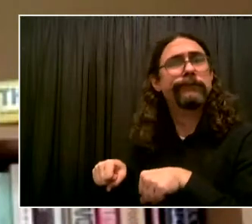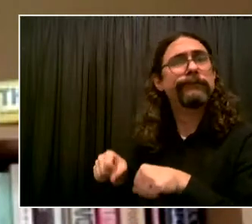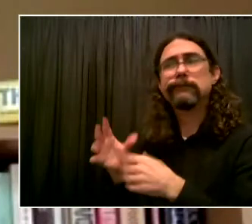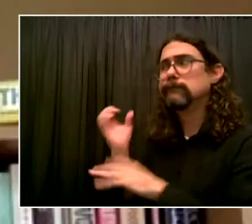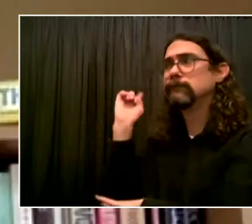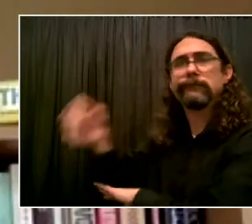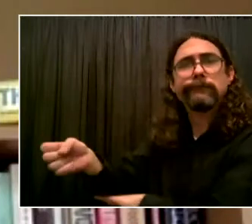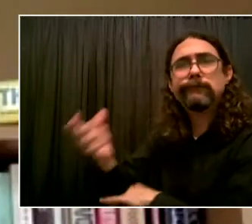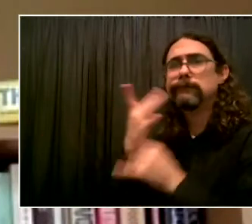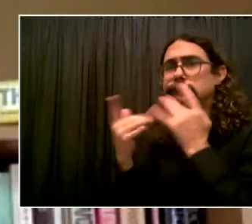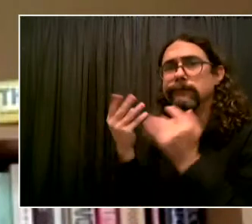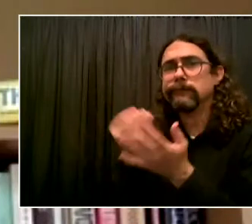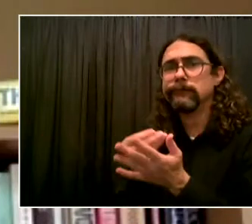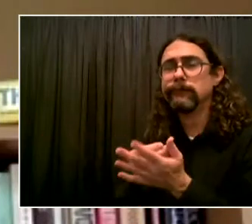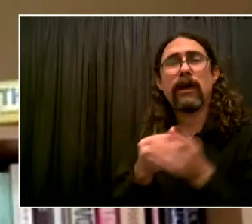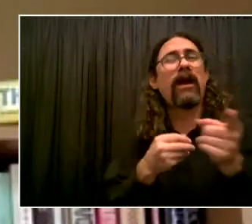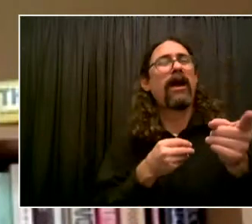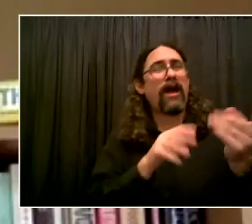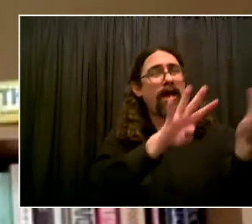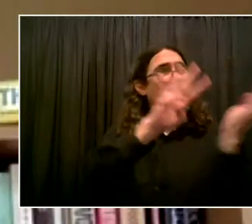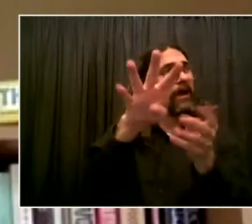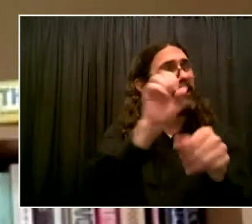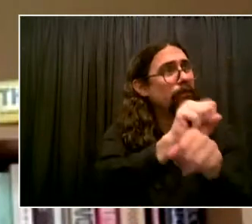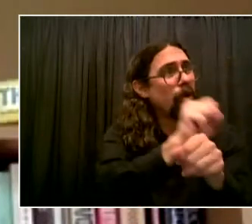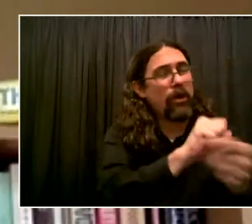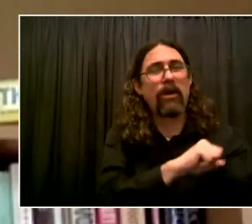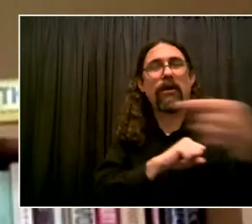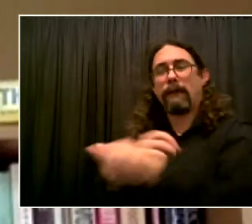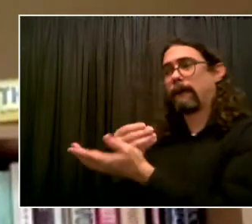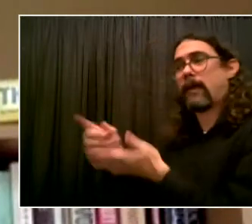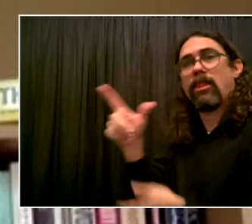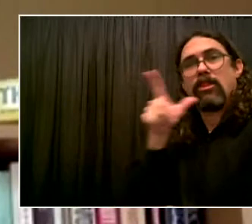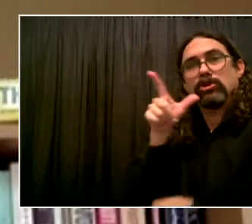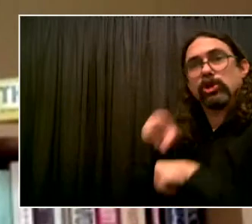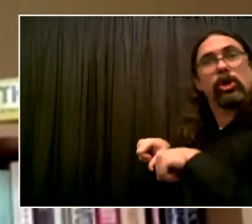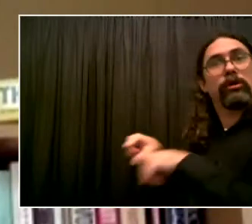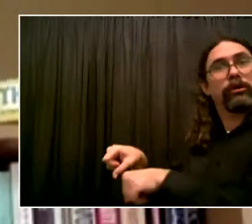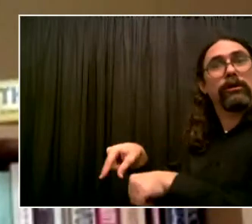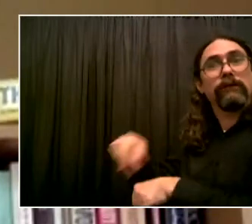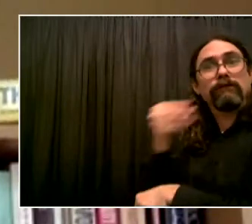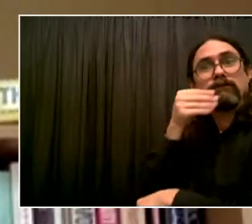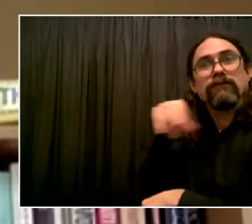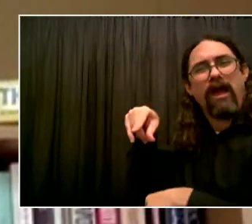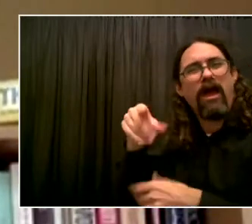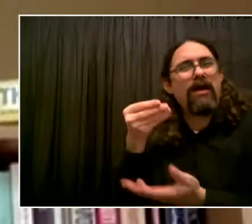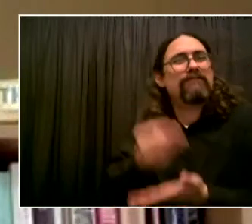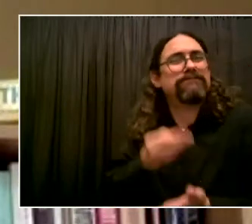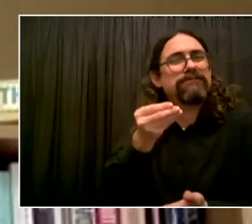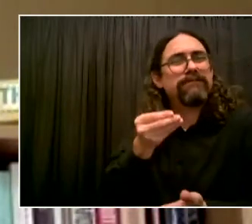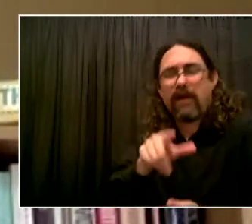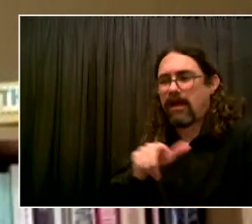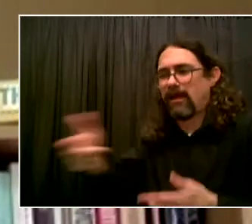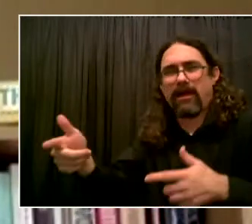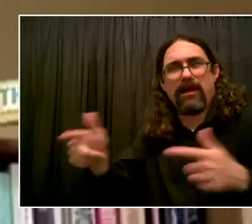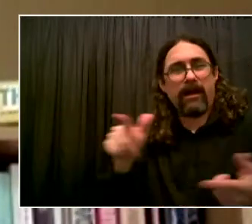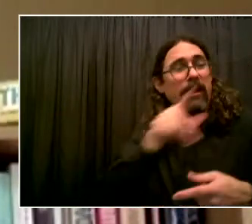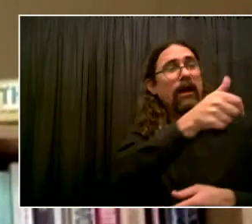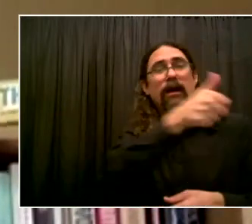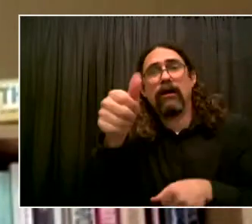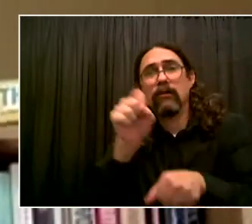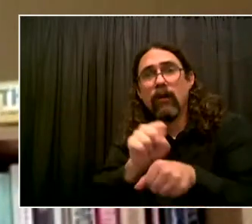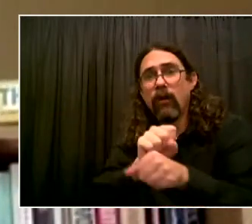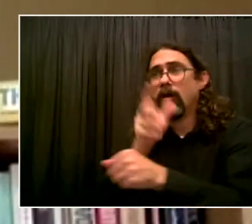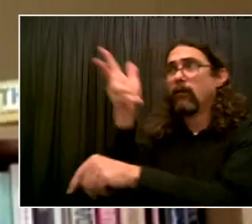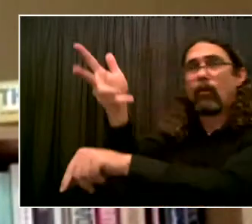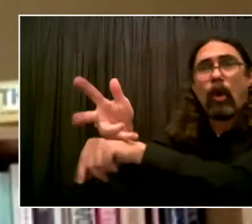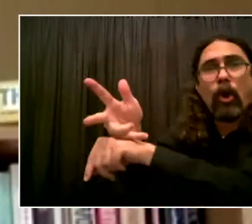rise through crisis. And obviously, we know that we're going to need that in the years to come, that showing that we could